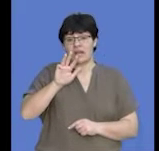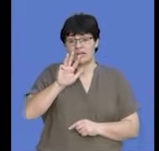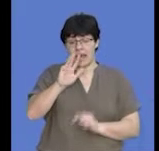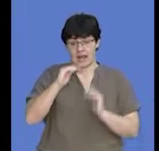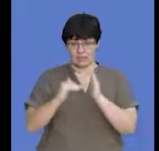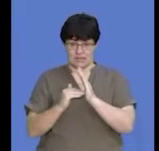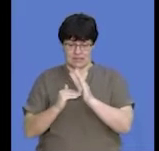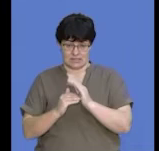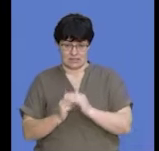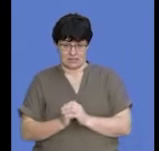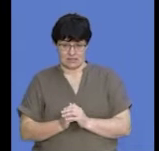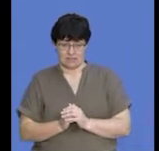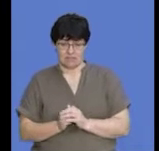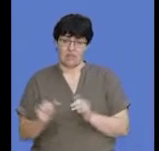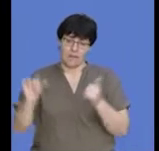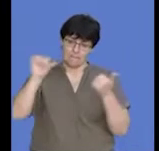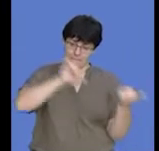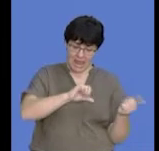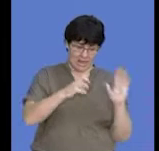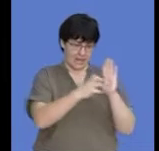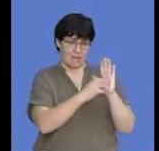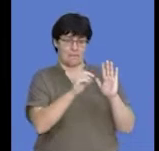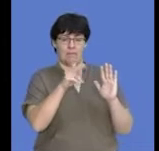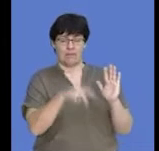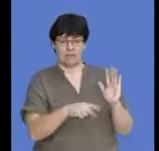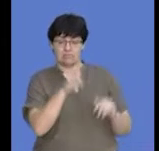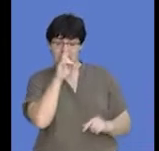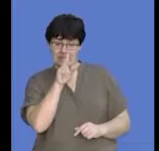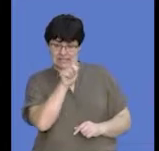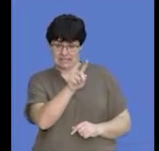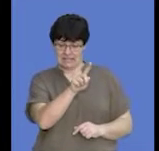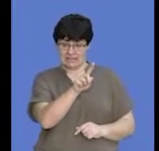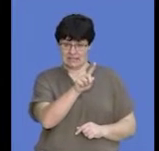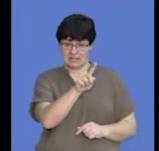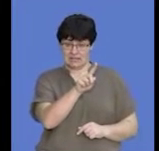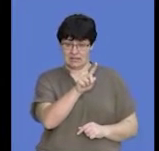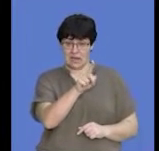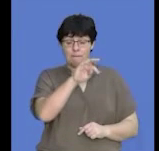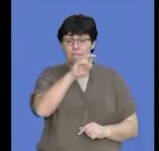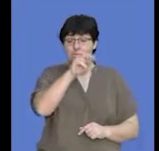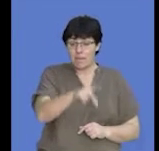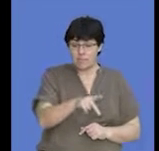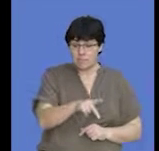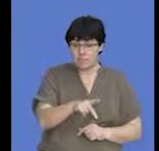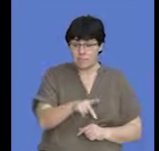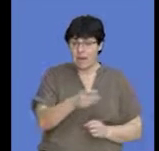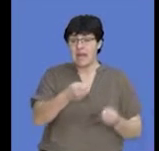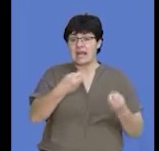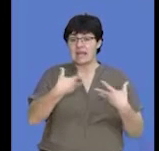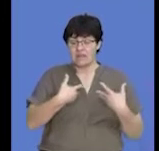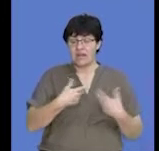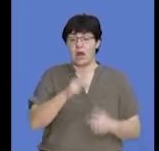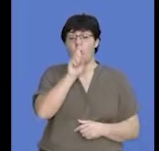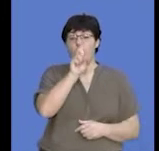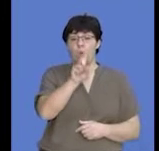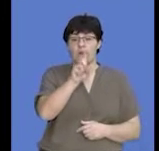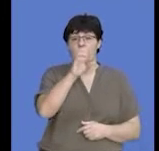1057.9 meters. I'm going to go back to the topographic map. Note the map, on the map, it's given as